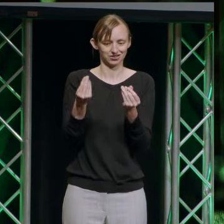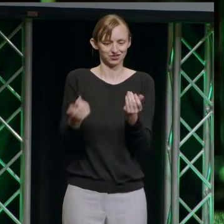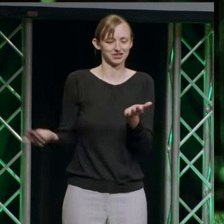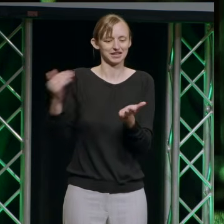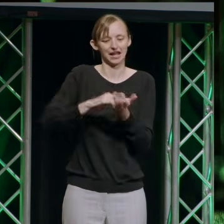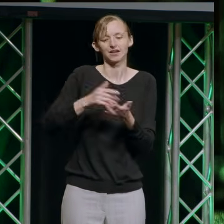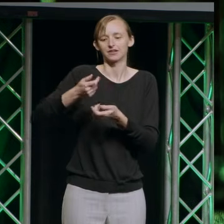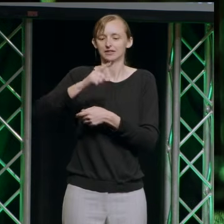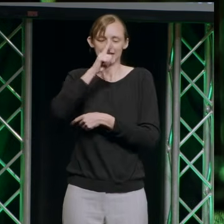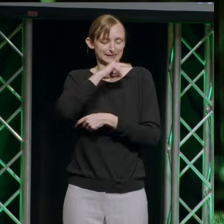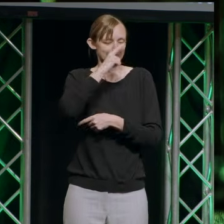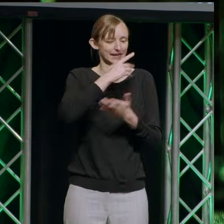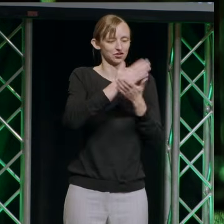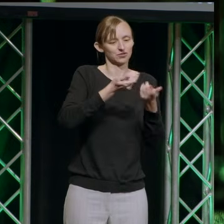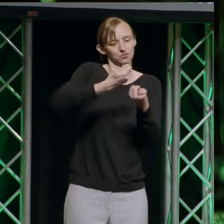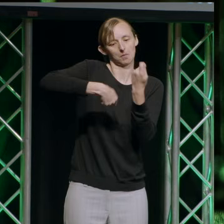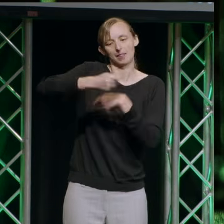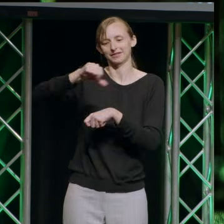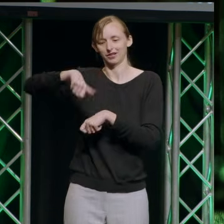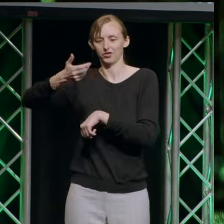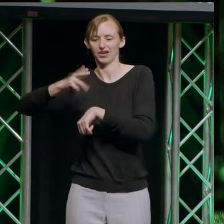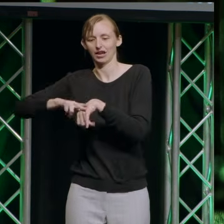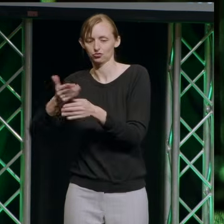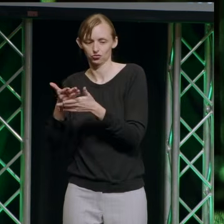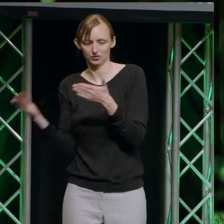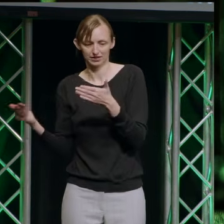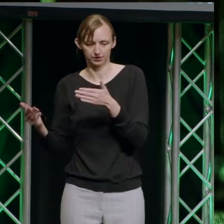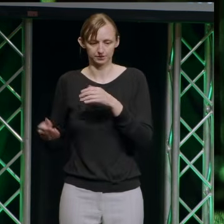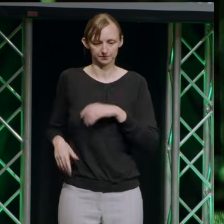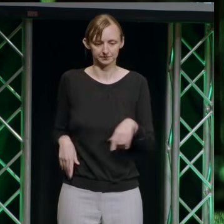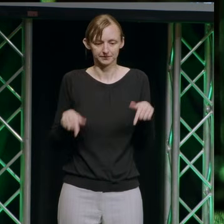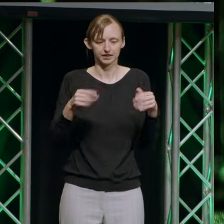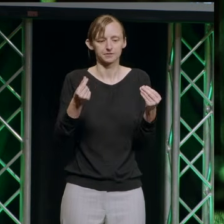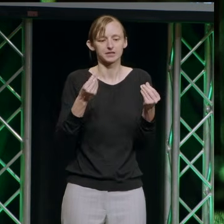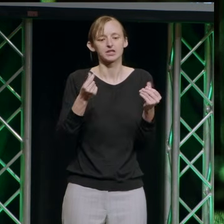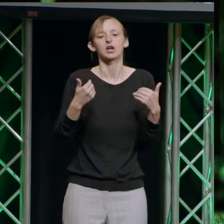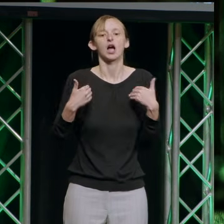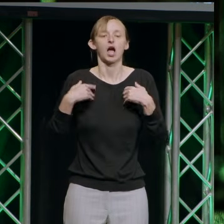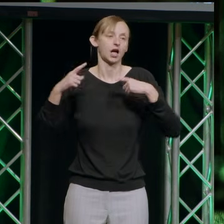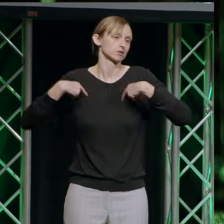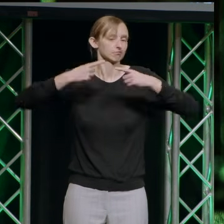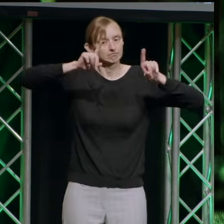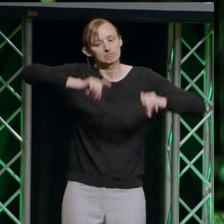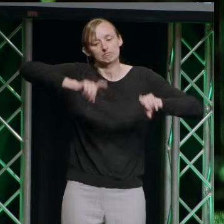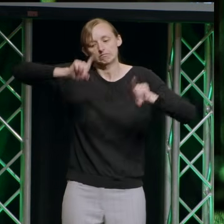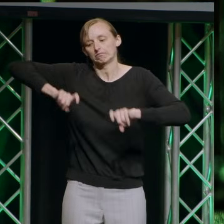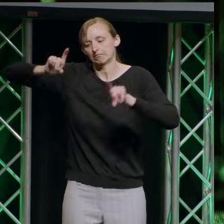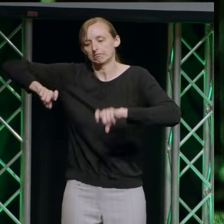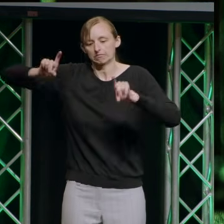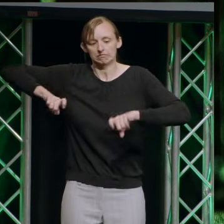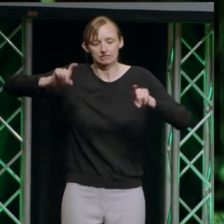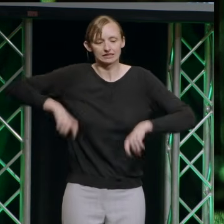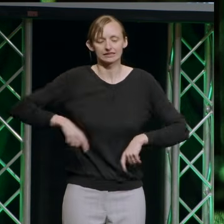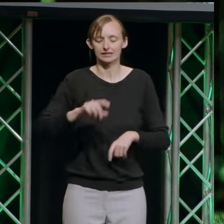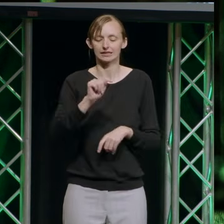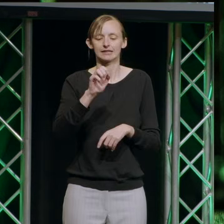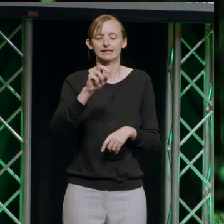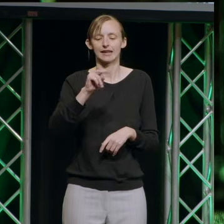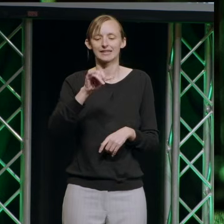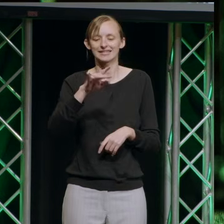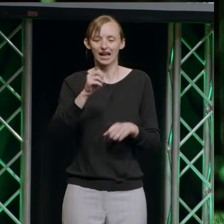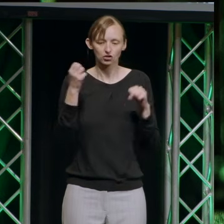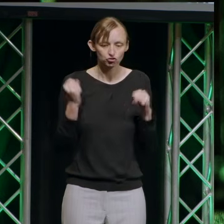our synthetic ingredients. So this material has gone through extensive testing, tensile strength,